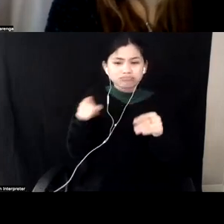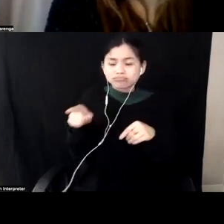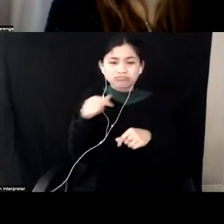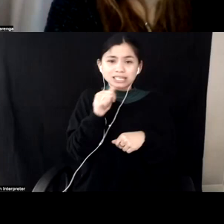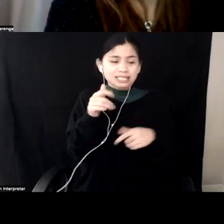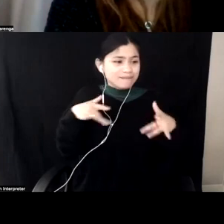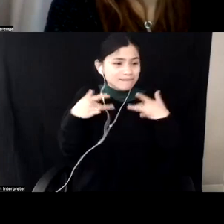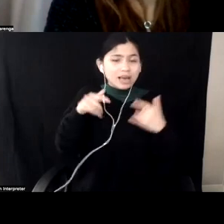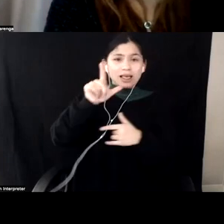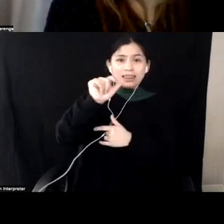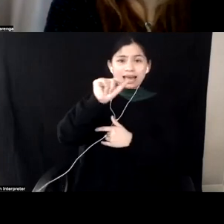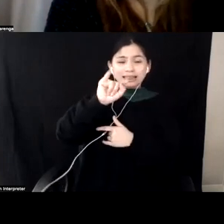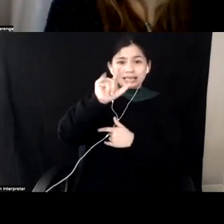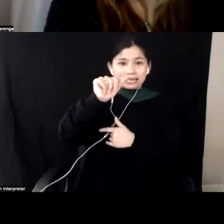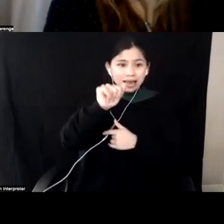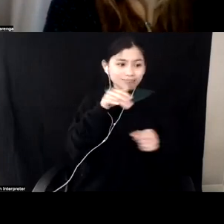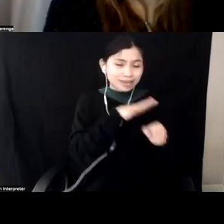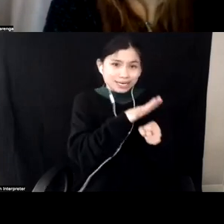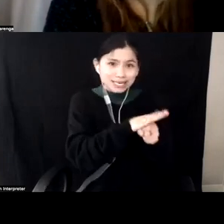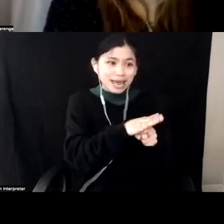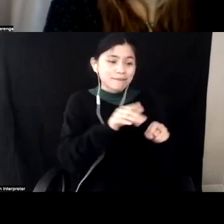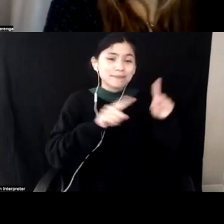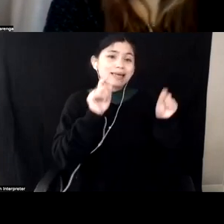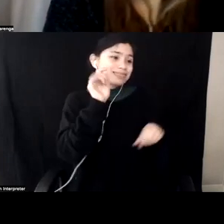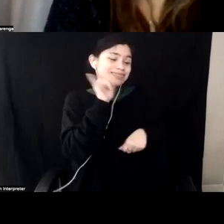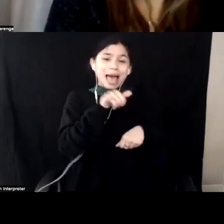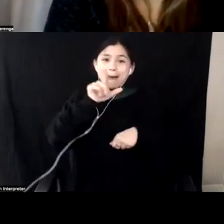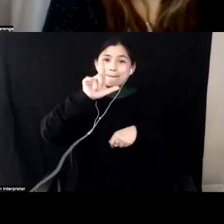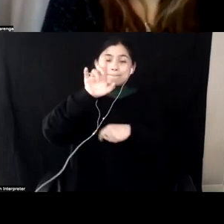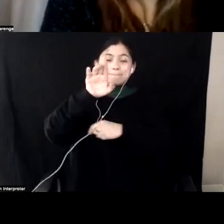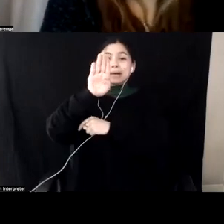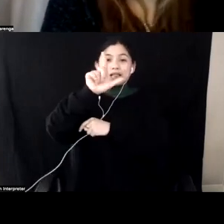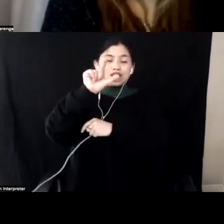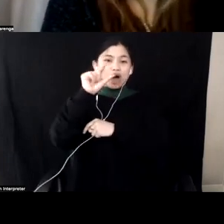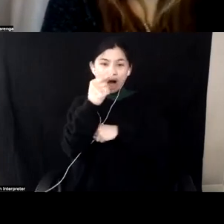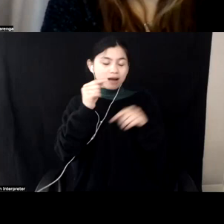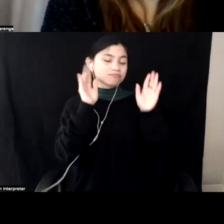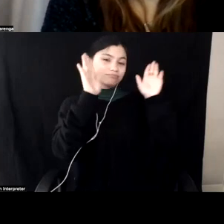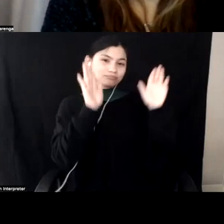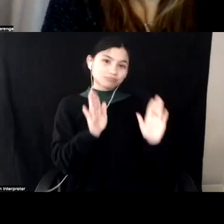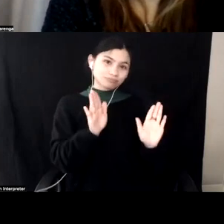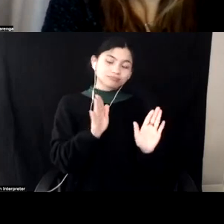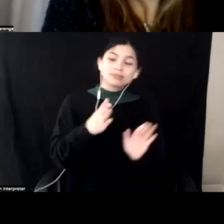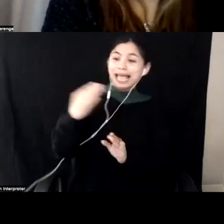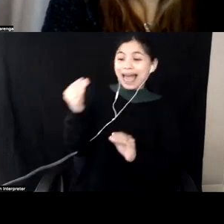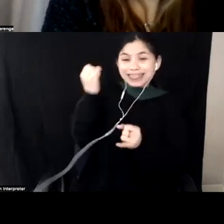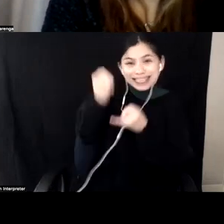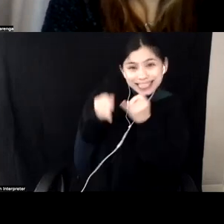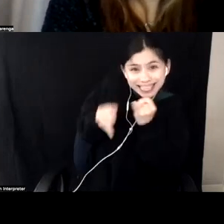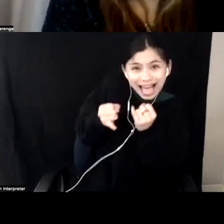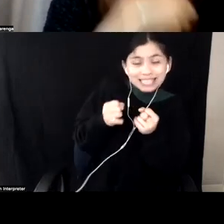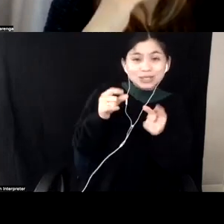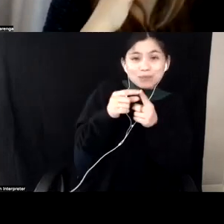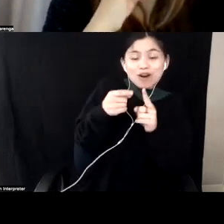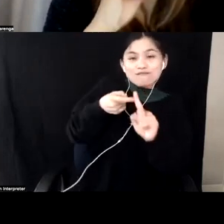it's just a great blog. And my last words are from my daughter when I asked her